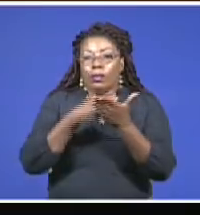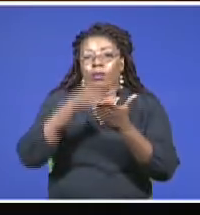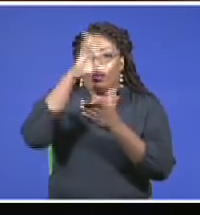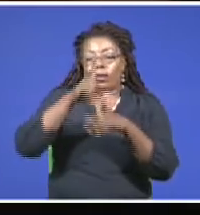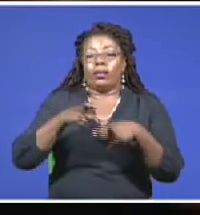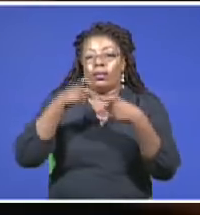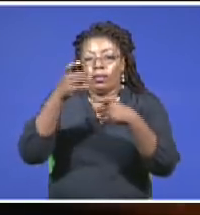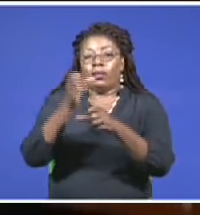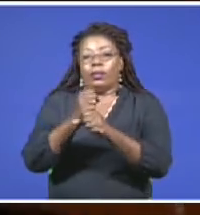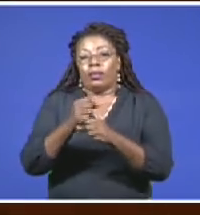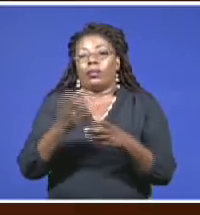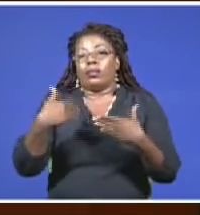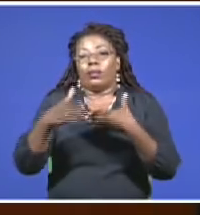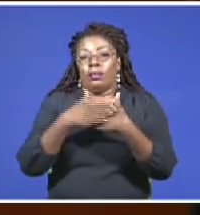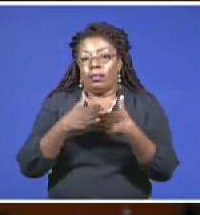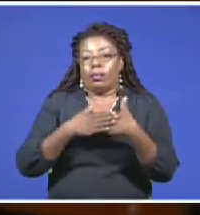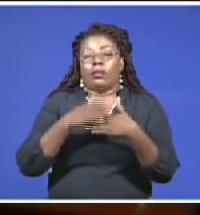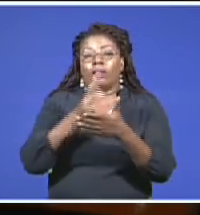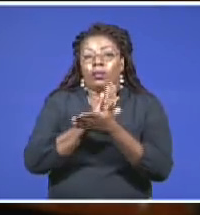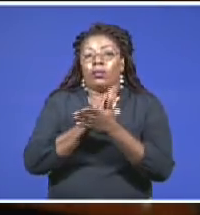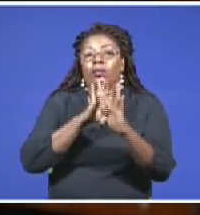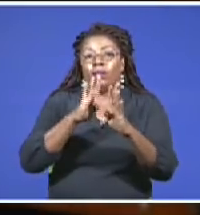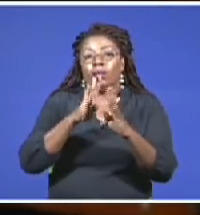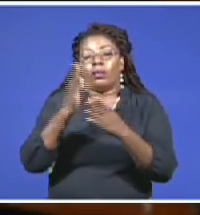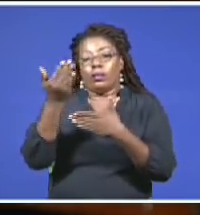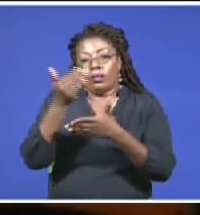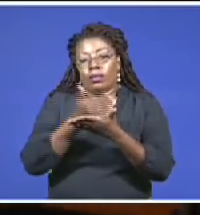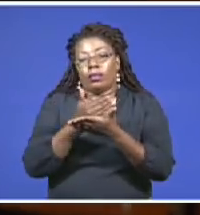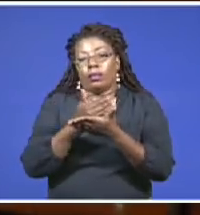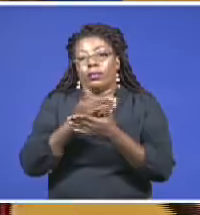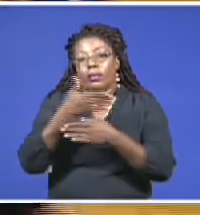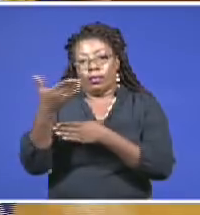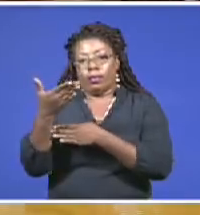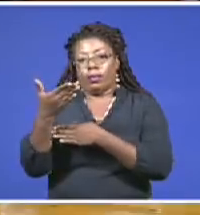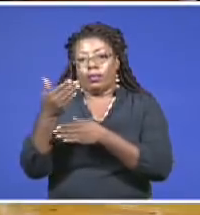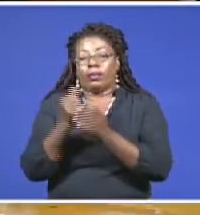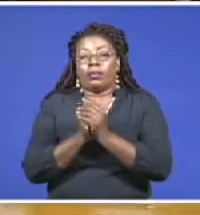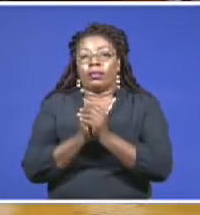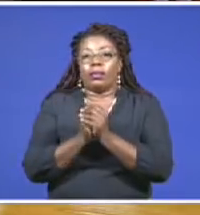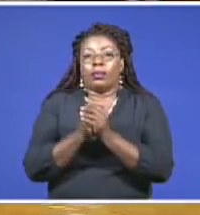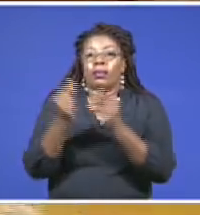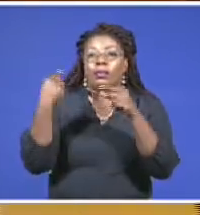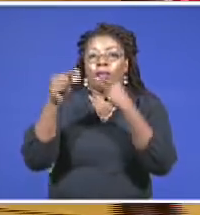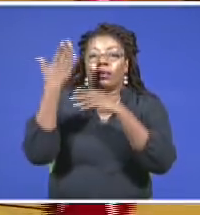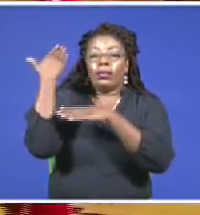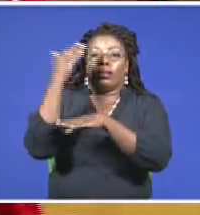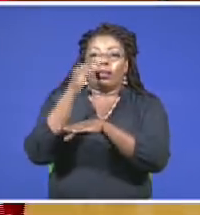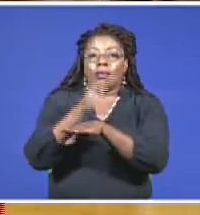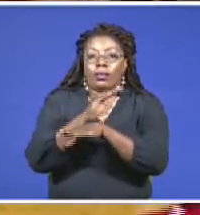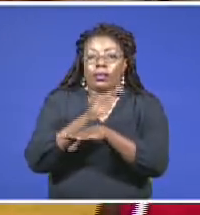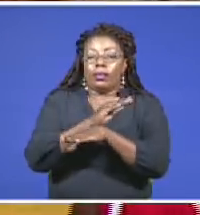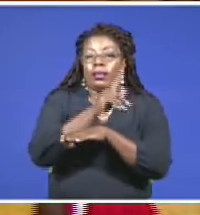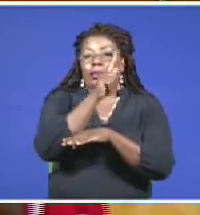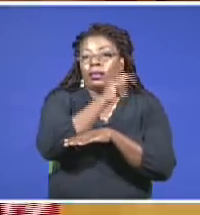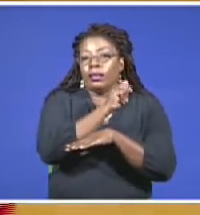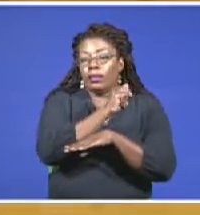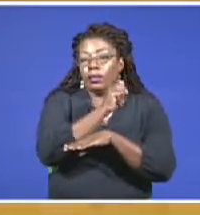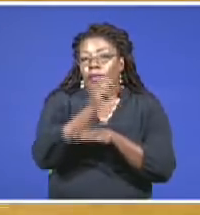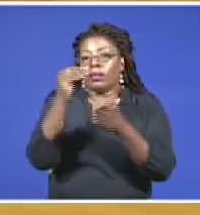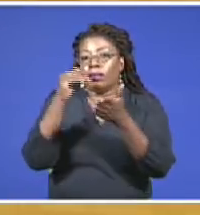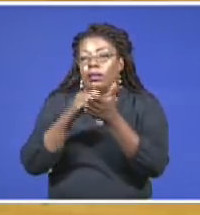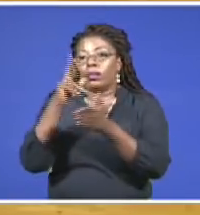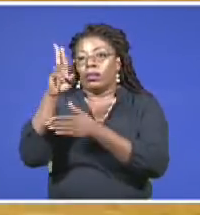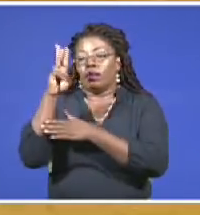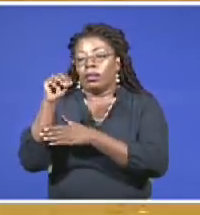take. As we go back to school, we're going to talk about a few things because we had a game plan coming into this game. Feature game last night, Telios taking on